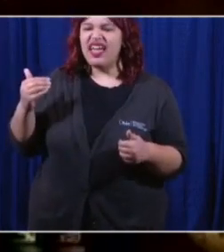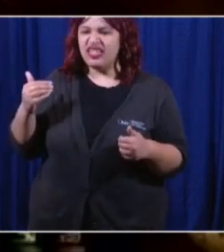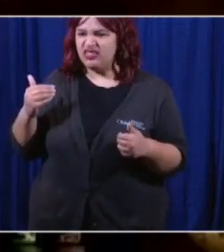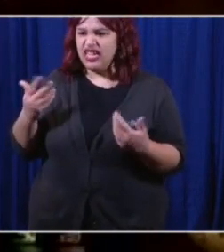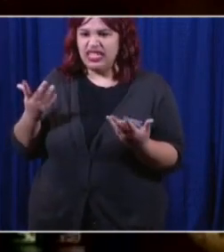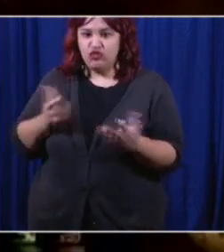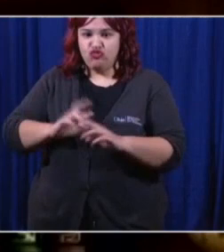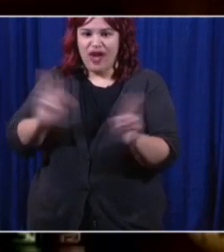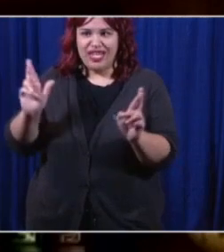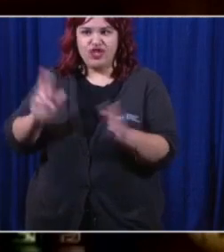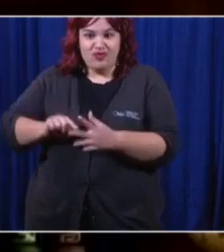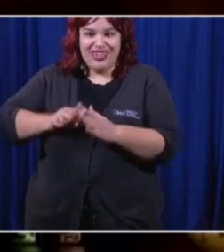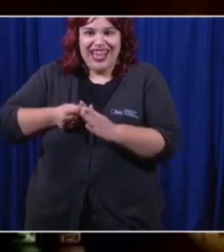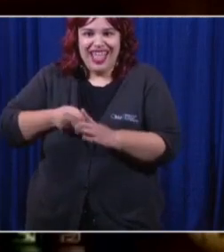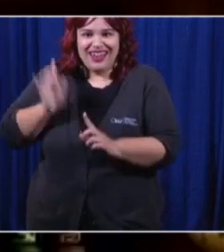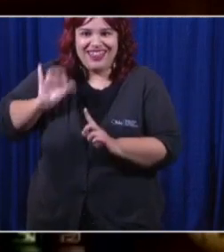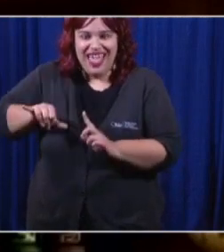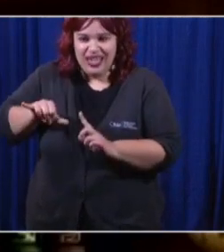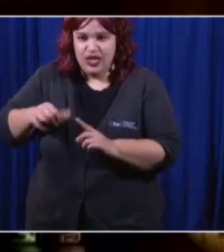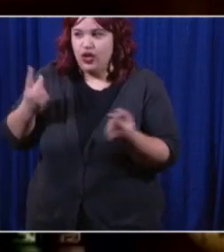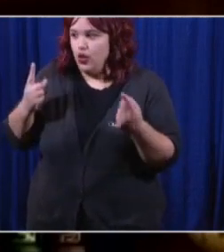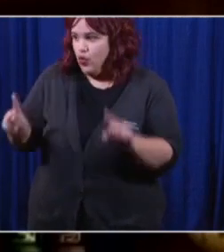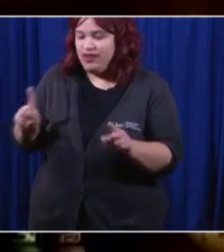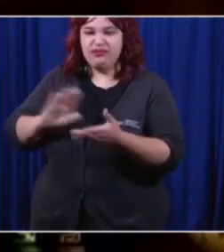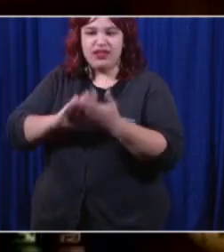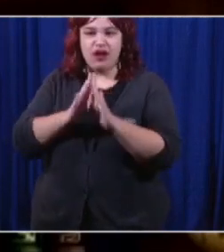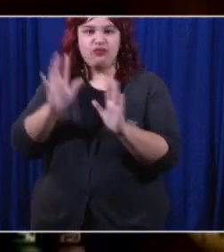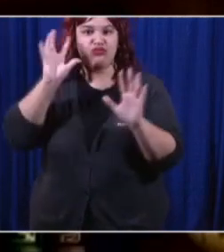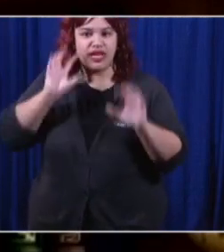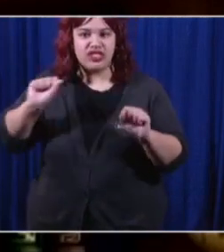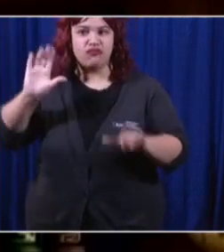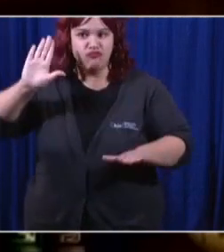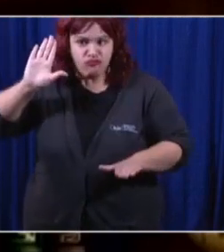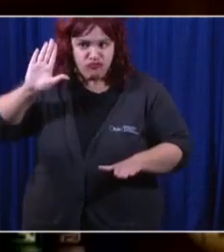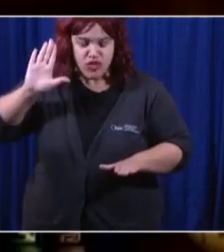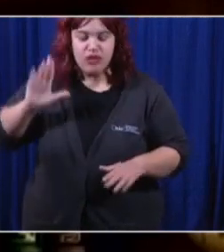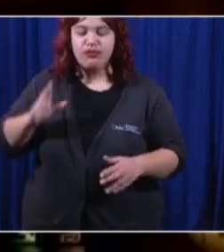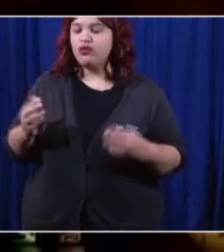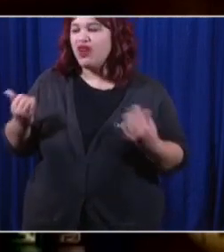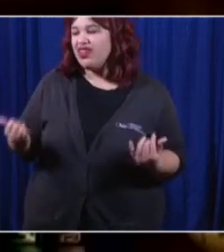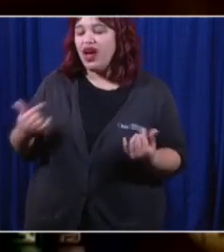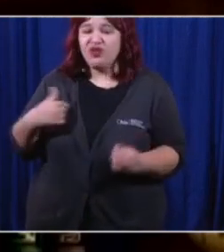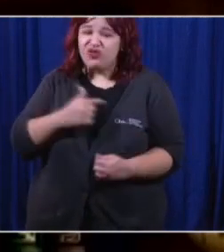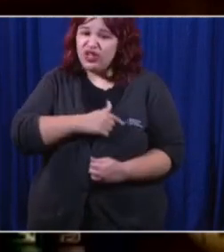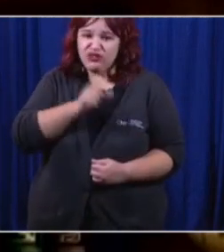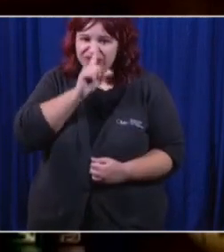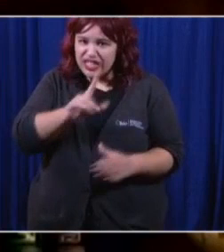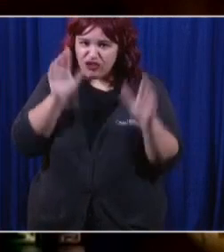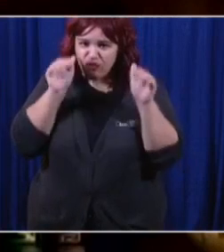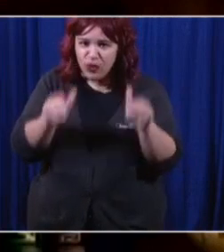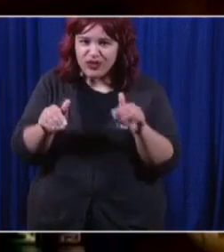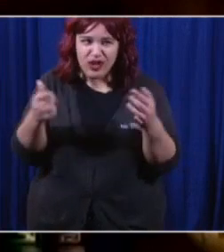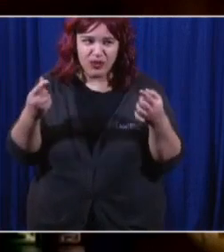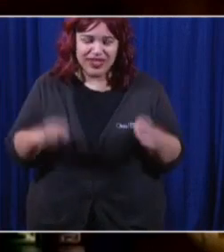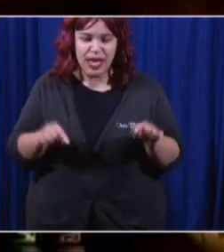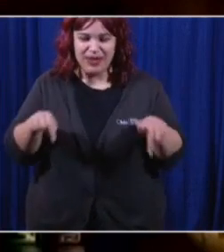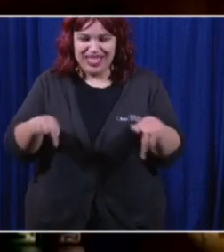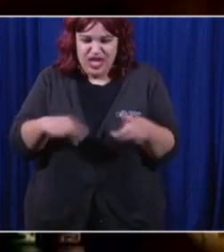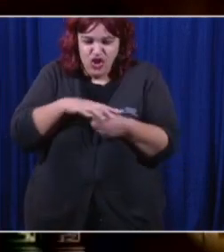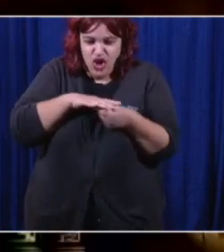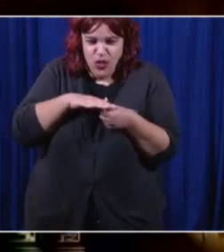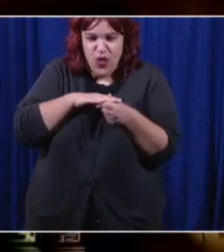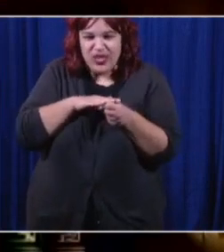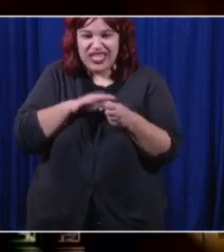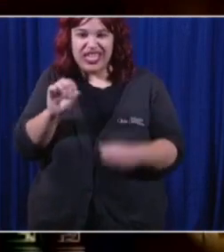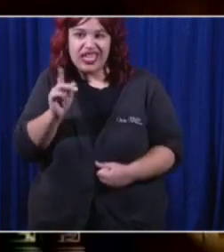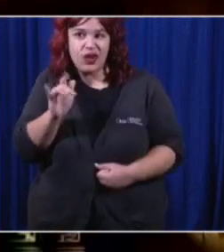States. But obviously, we're focused on what's going on here in our local community, in our region, in our zone. And we're